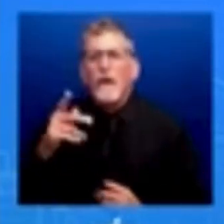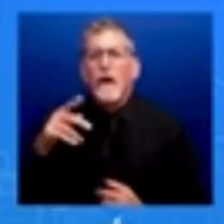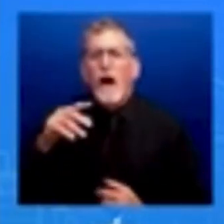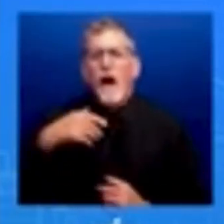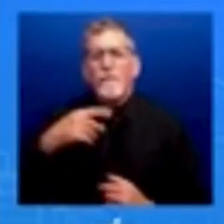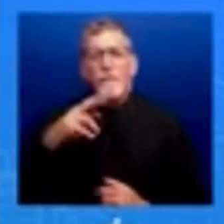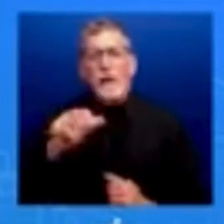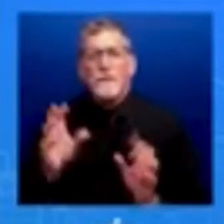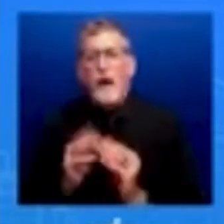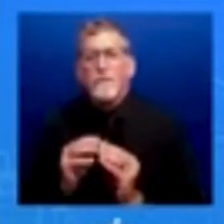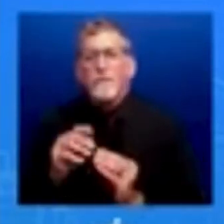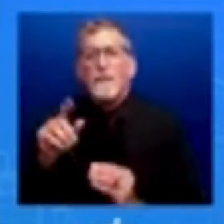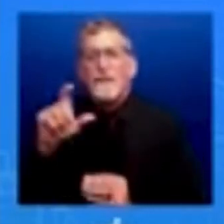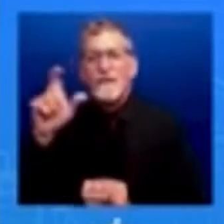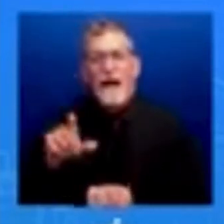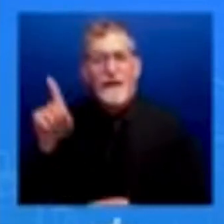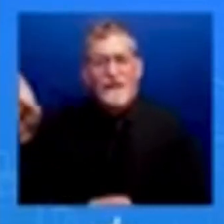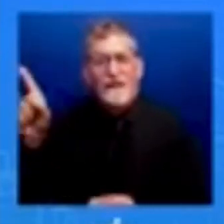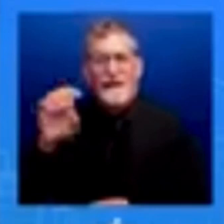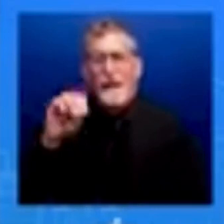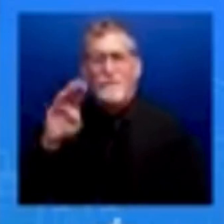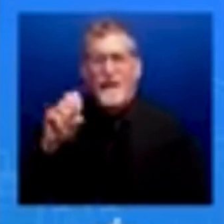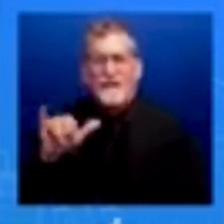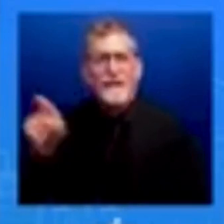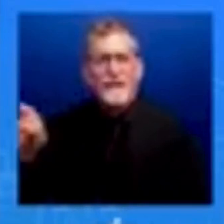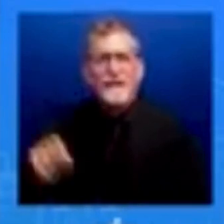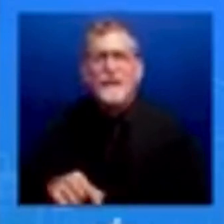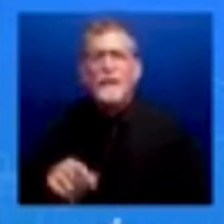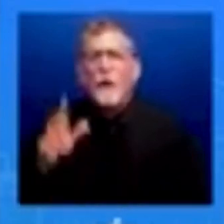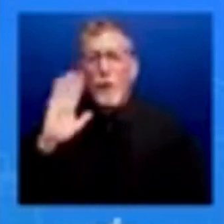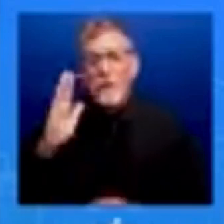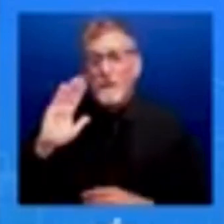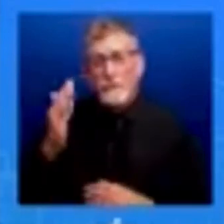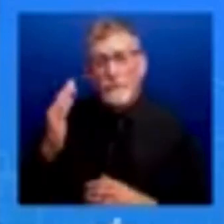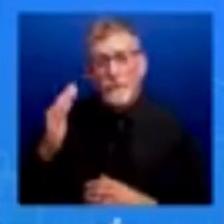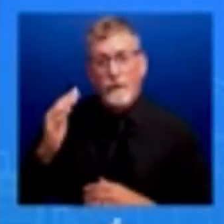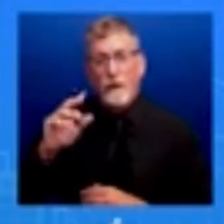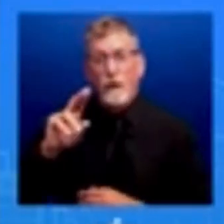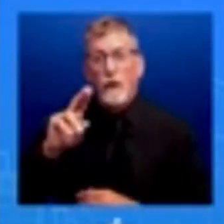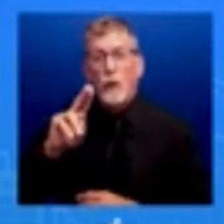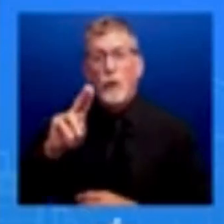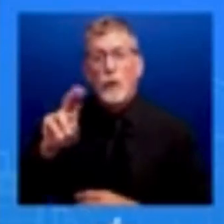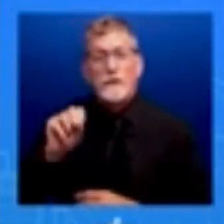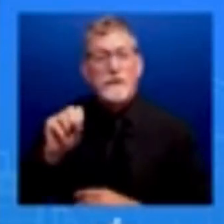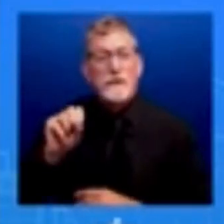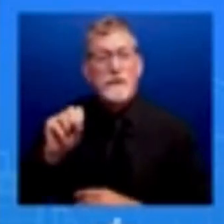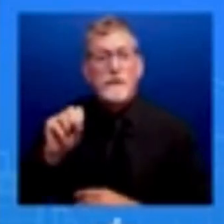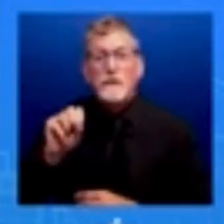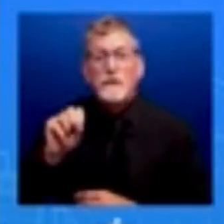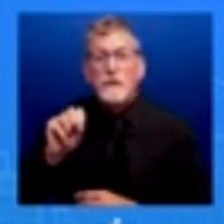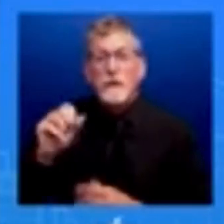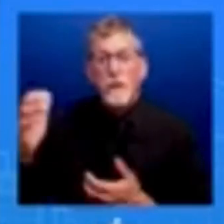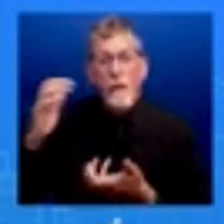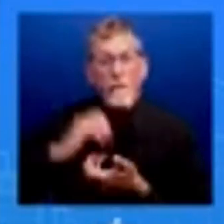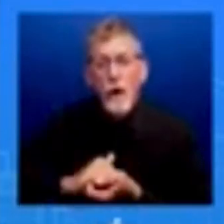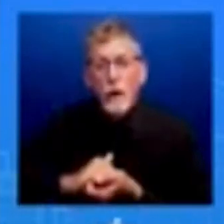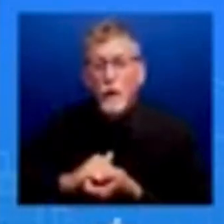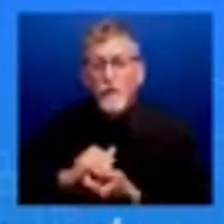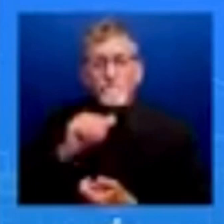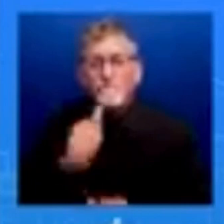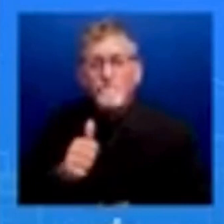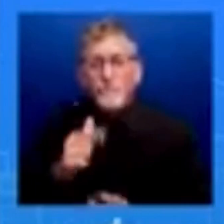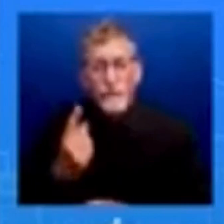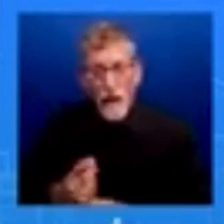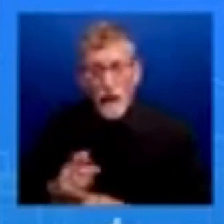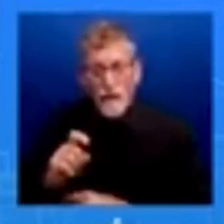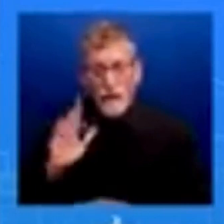it appears that it's the U.S. that does not want to have a joint press conference. Is that true? And if it's not, why aren't